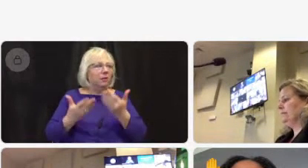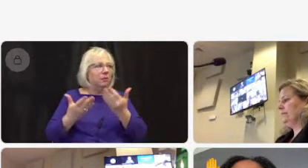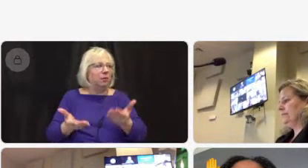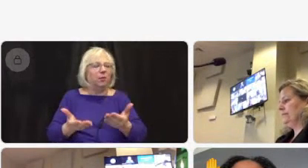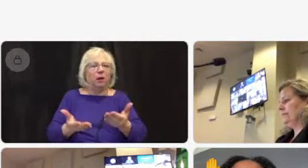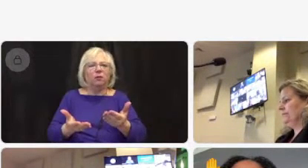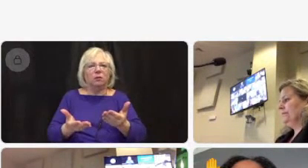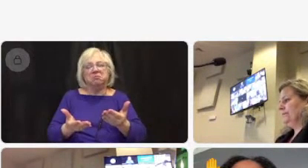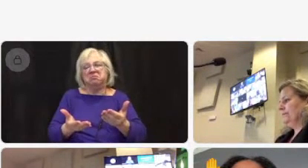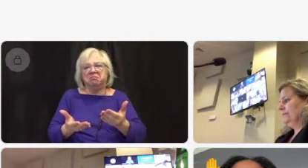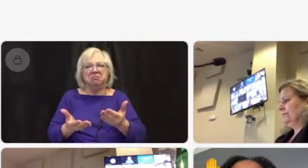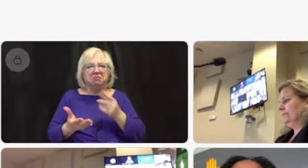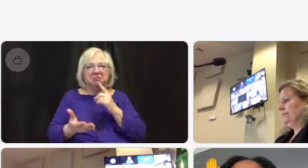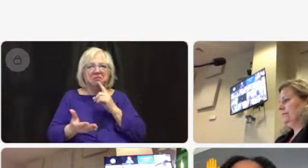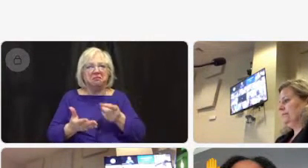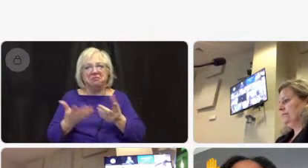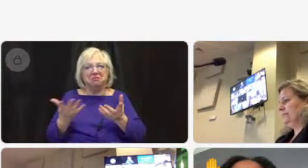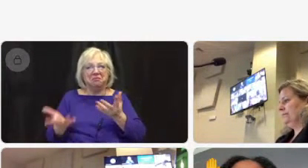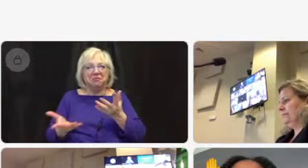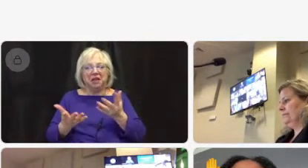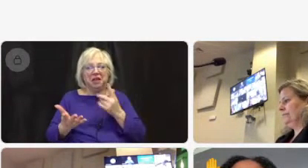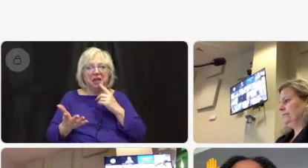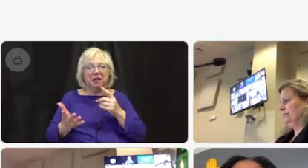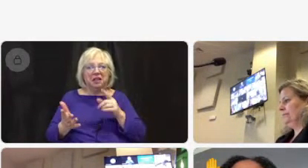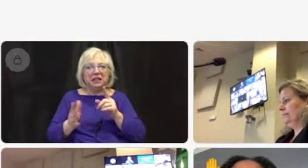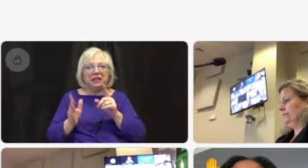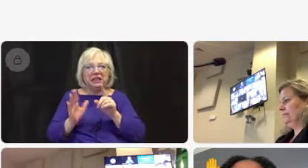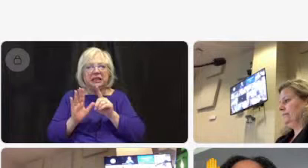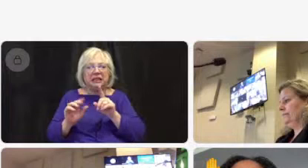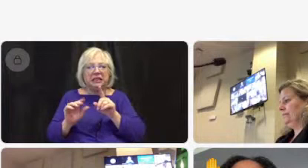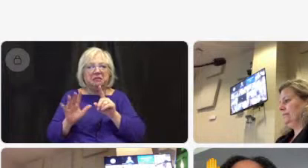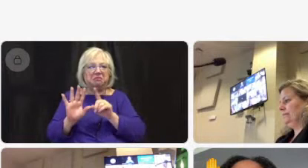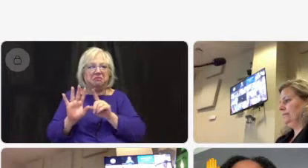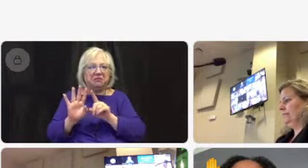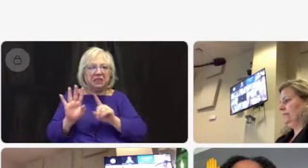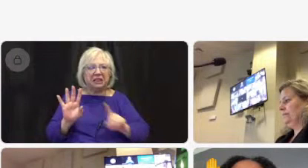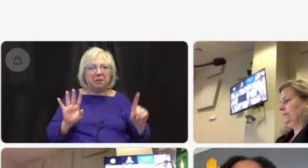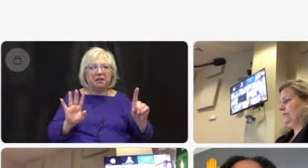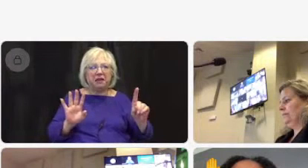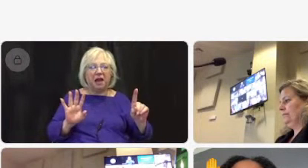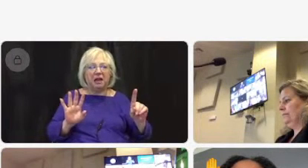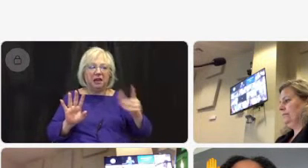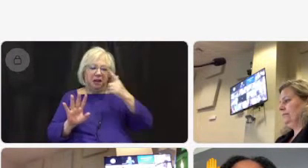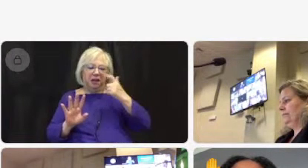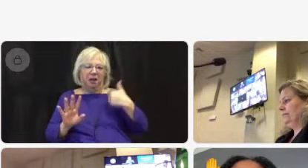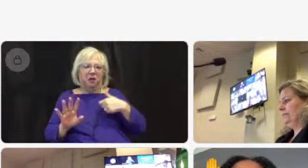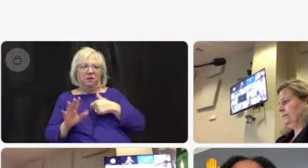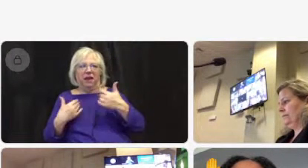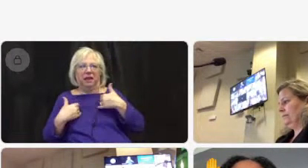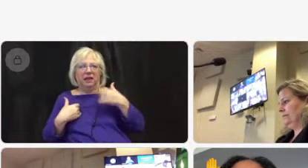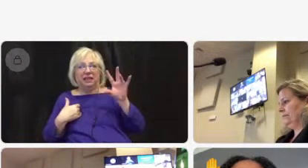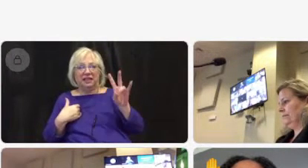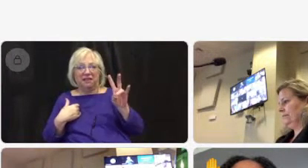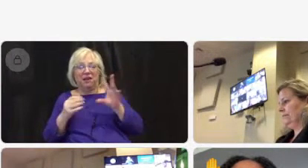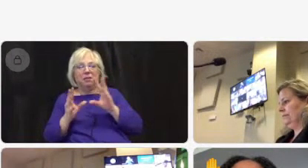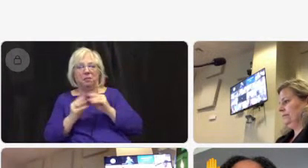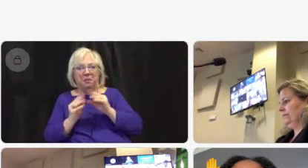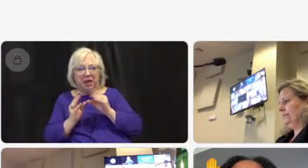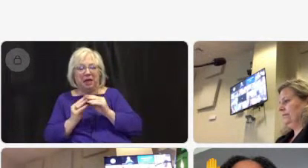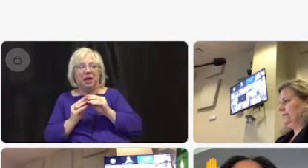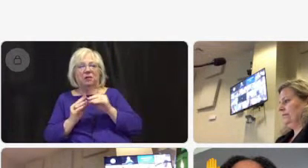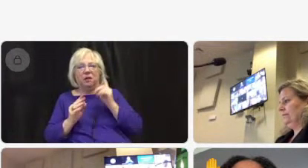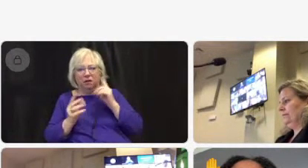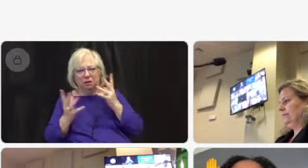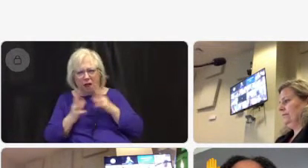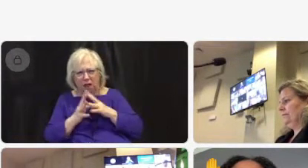I'm just going to really kind of step aside, because we've had 7 meetings, we've heard a lot of stuff. And again, we're